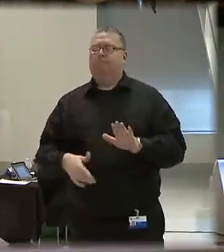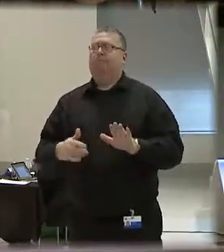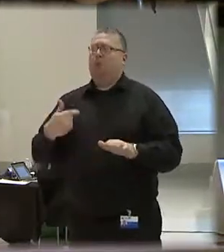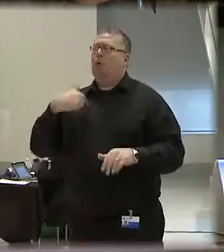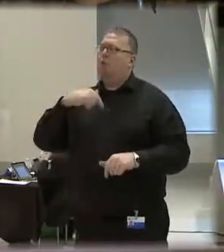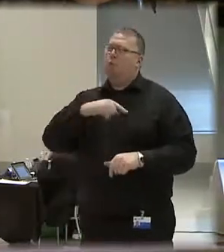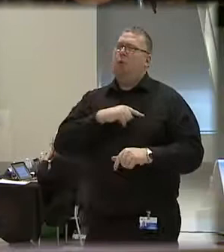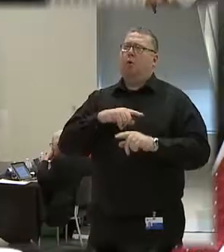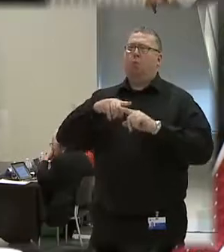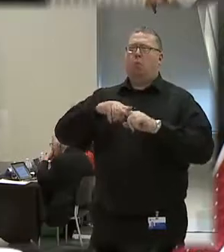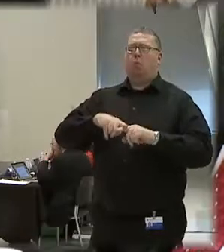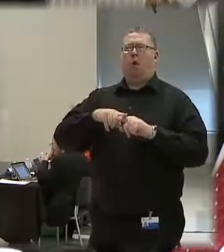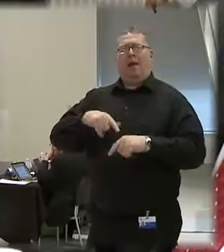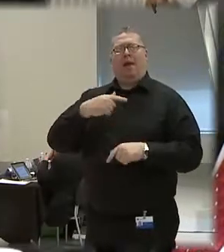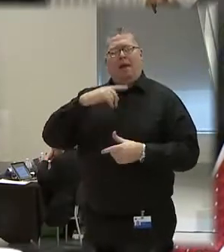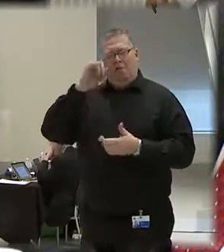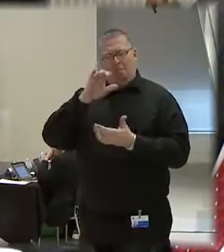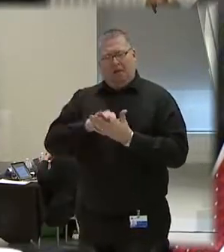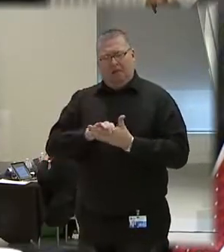think,